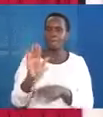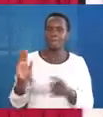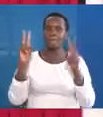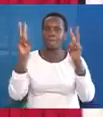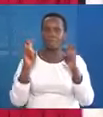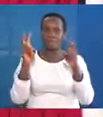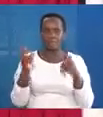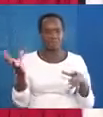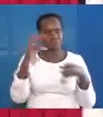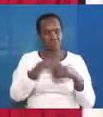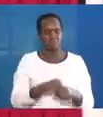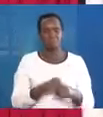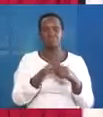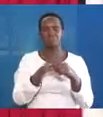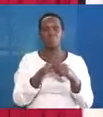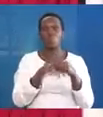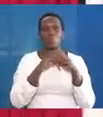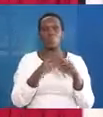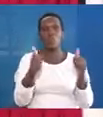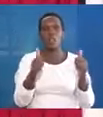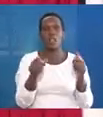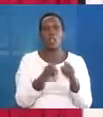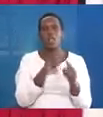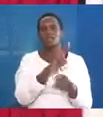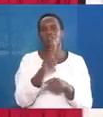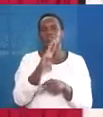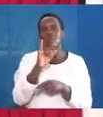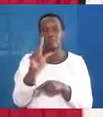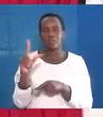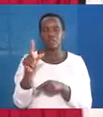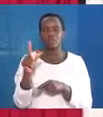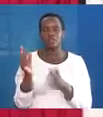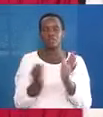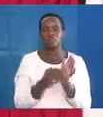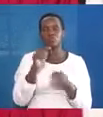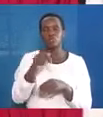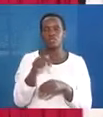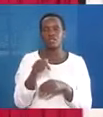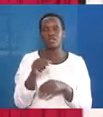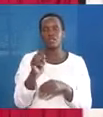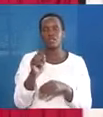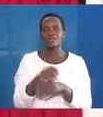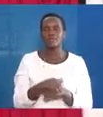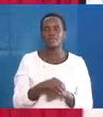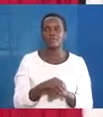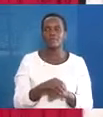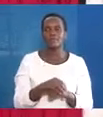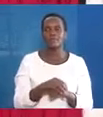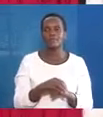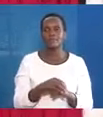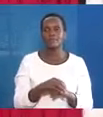been incorporated, as the referendum bill released today shall clearly